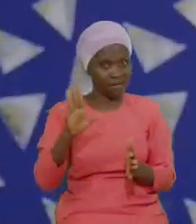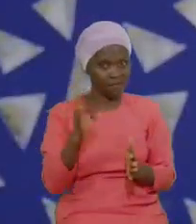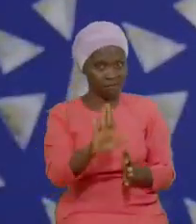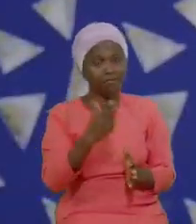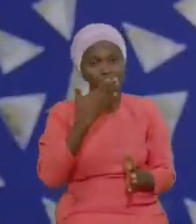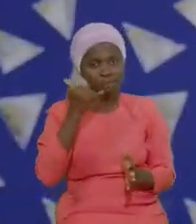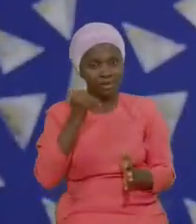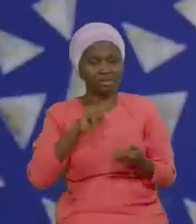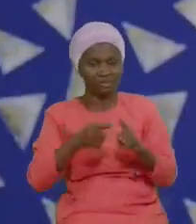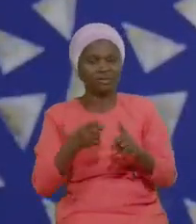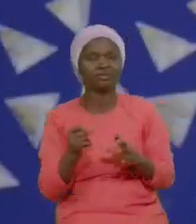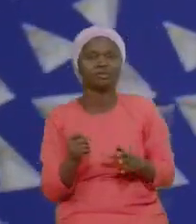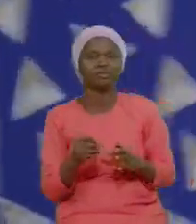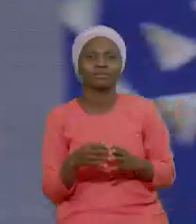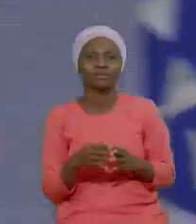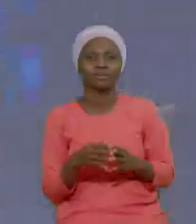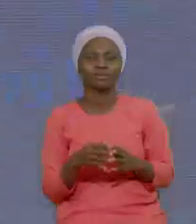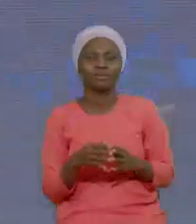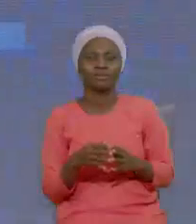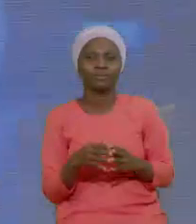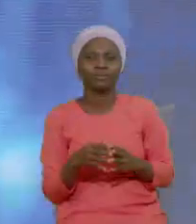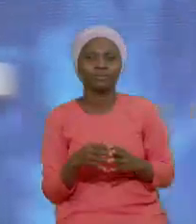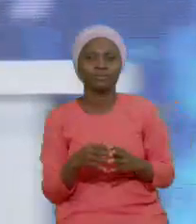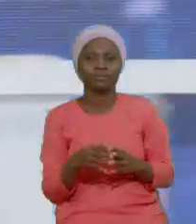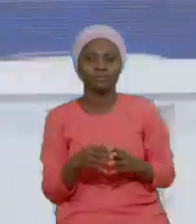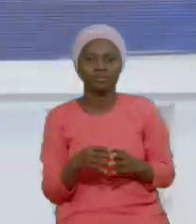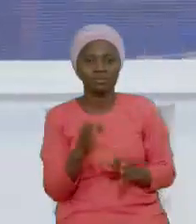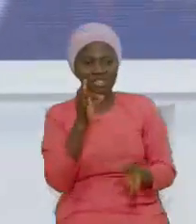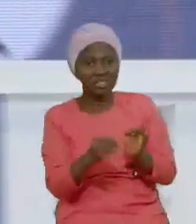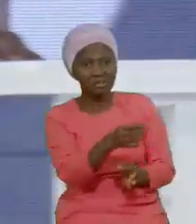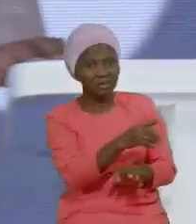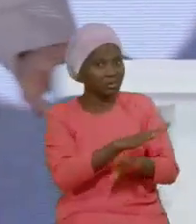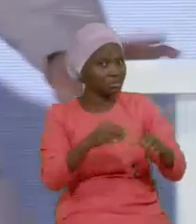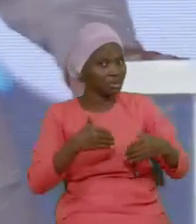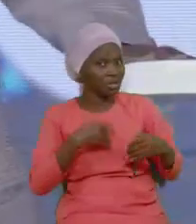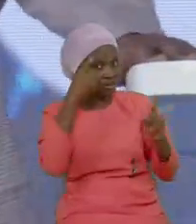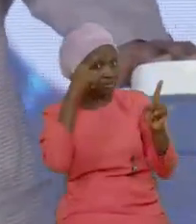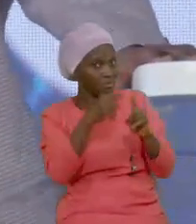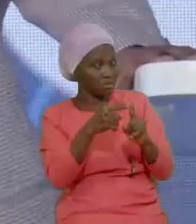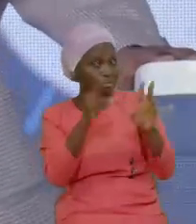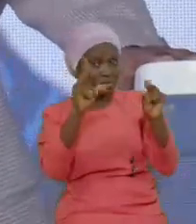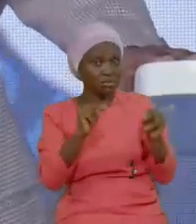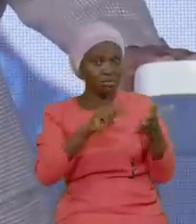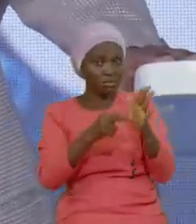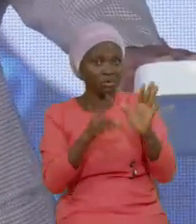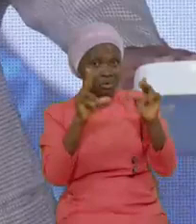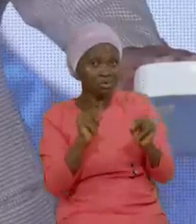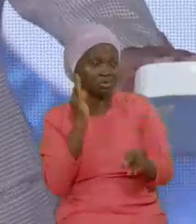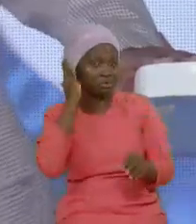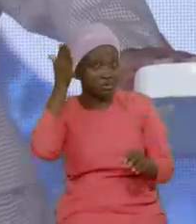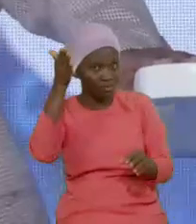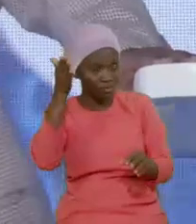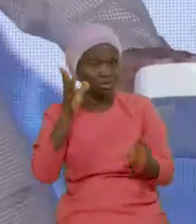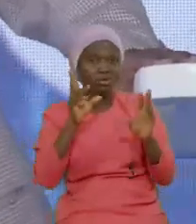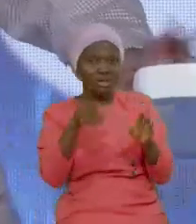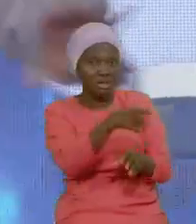friends. If they have no goal, if they have no future, if they